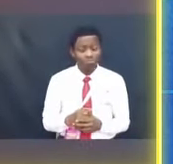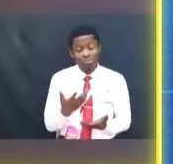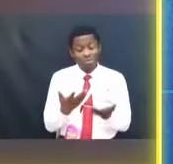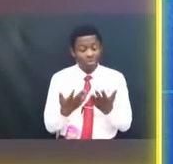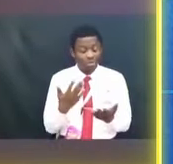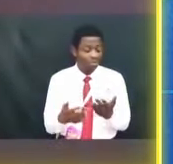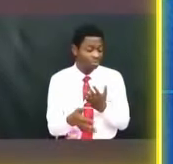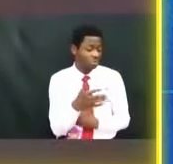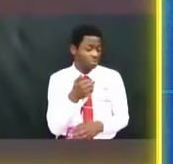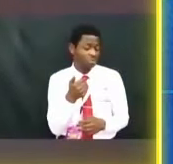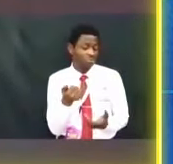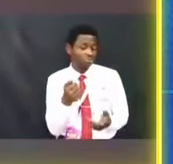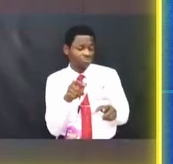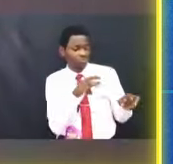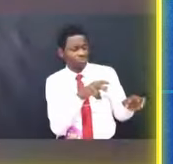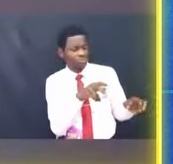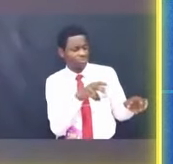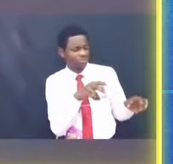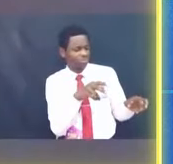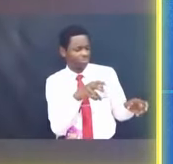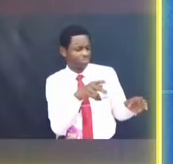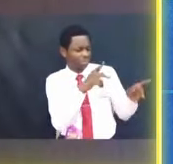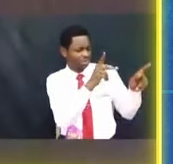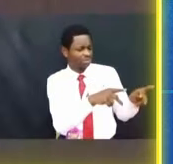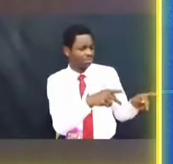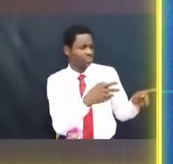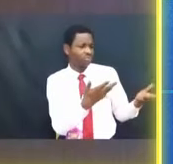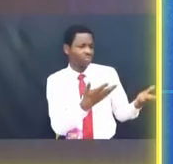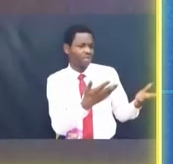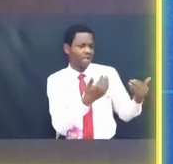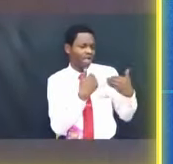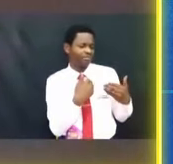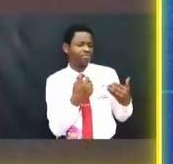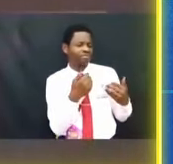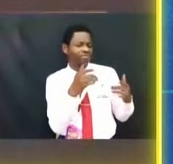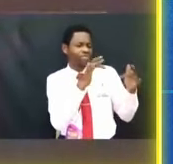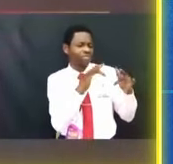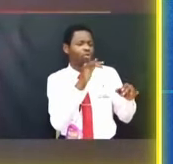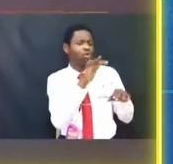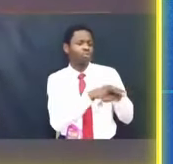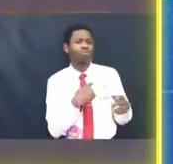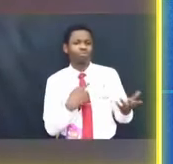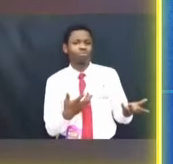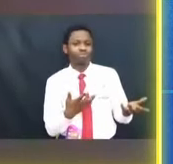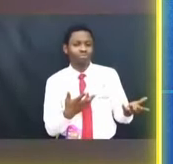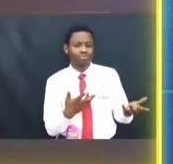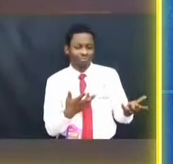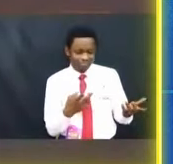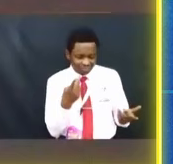look upon my misery and the insult of this man and have mercy upon me." Then look at the